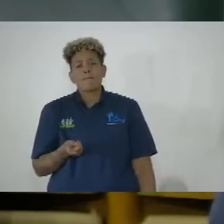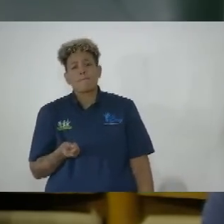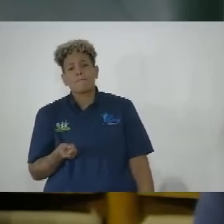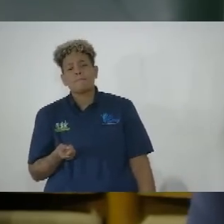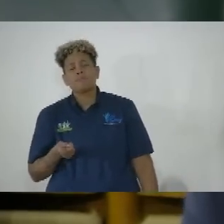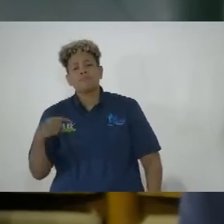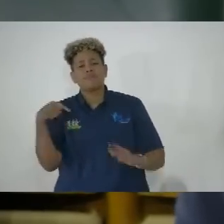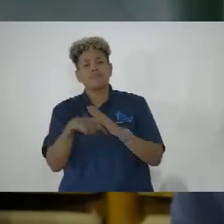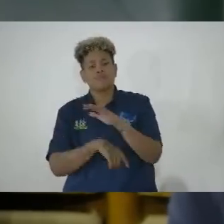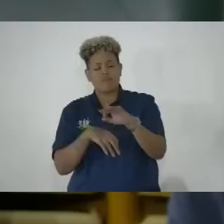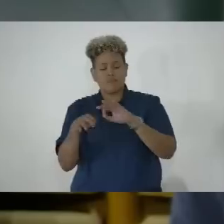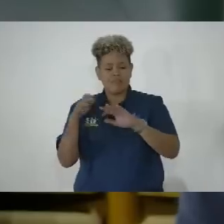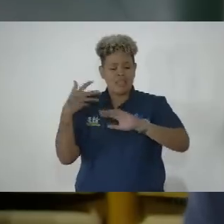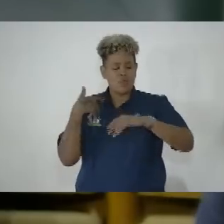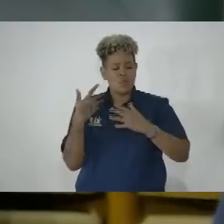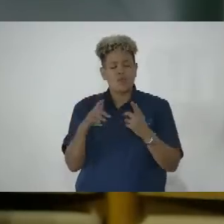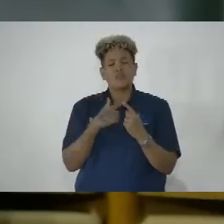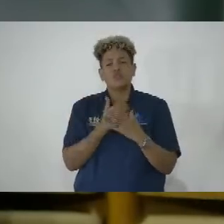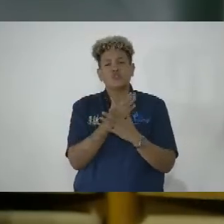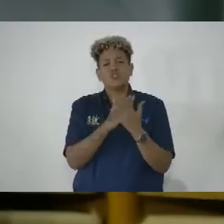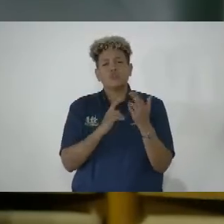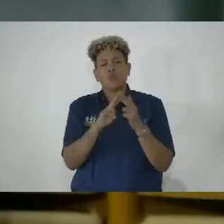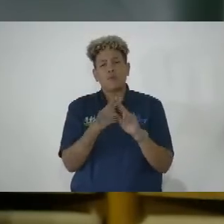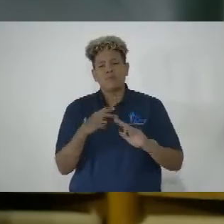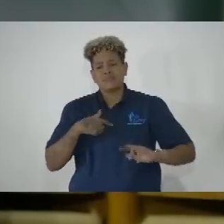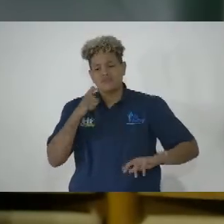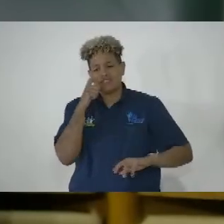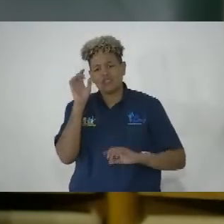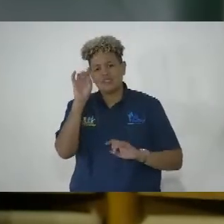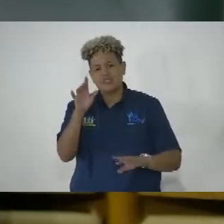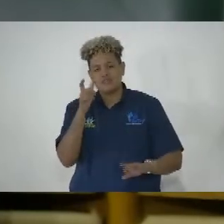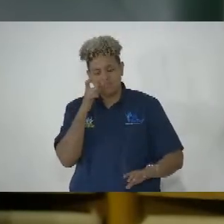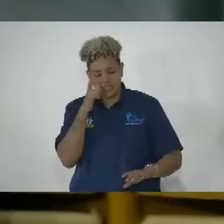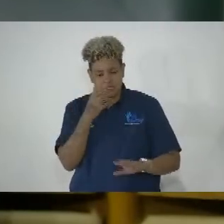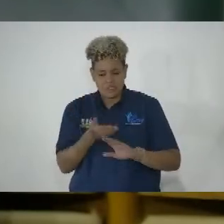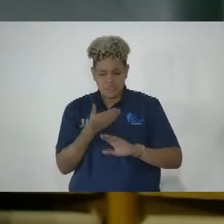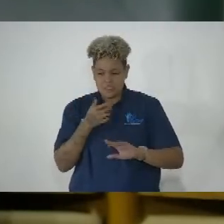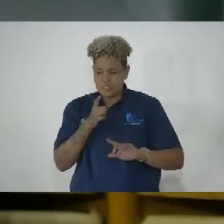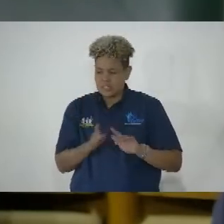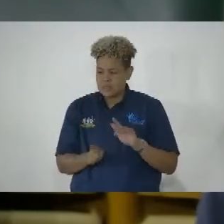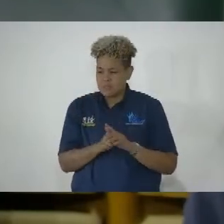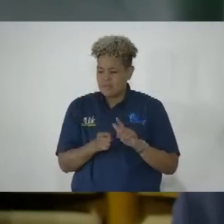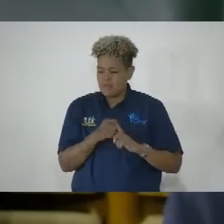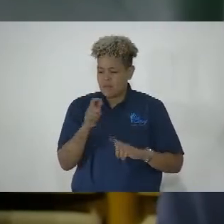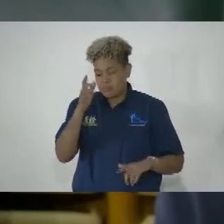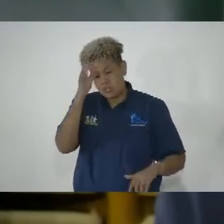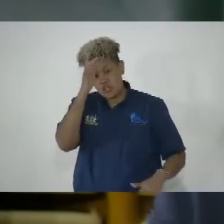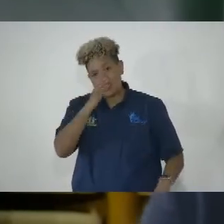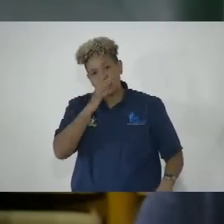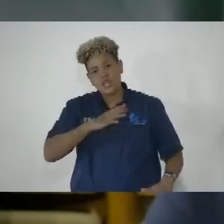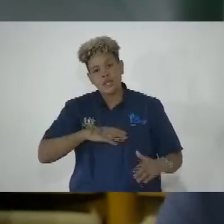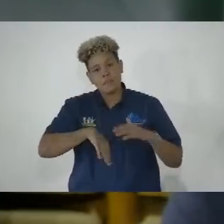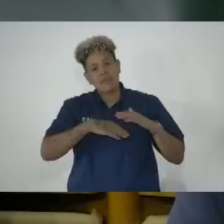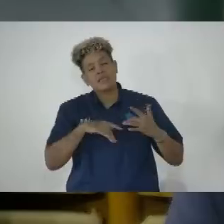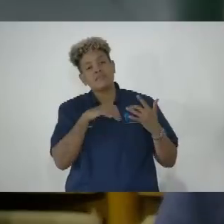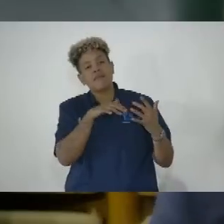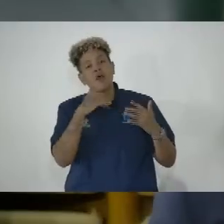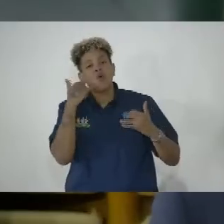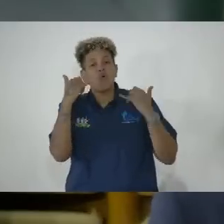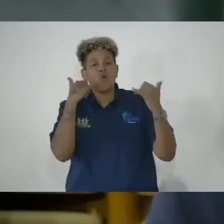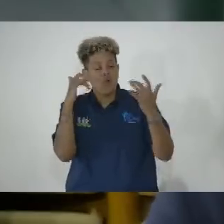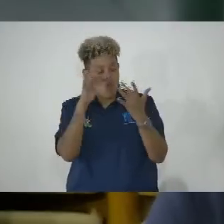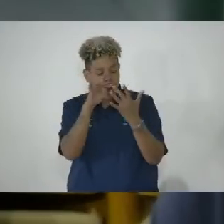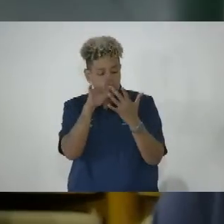details, Mr. President, I just want to share some figures as I had referred to earlier. This is coming out of the Gender-Based Violence Helpline Unit,